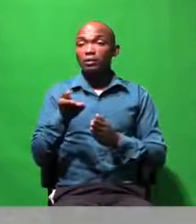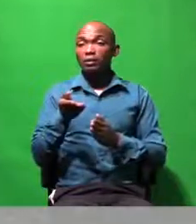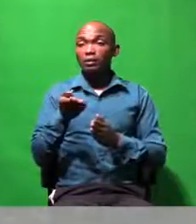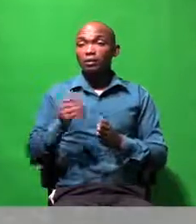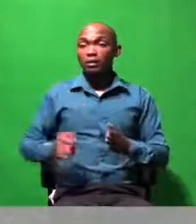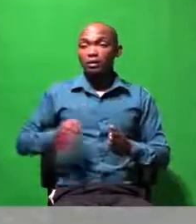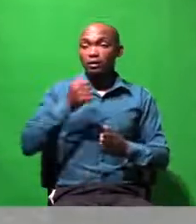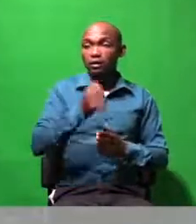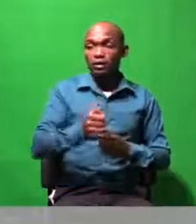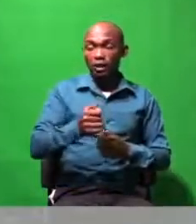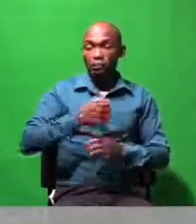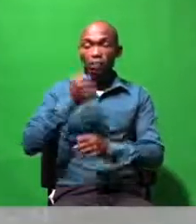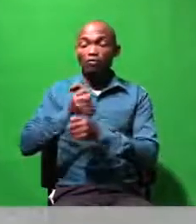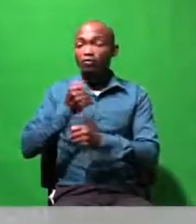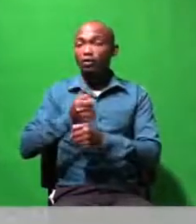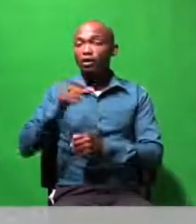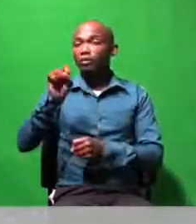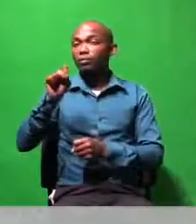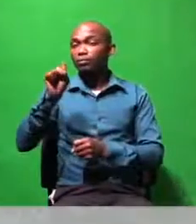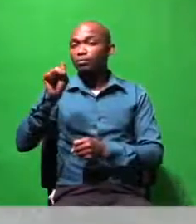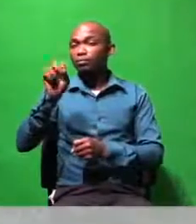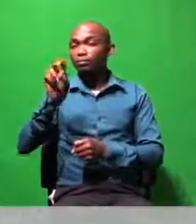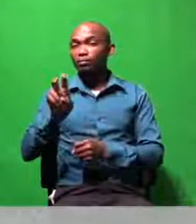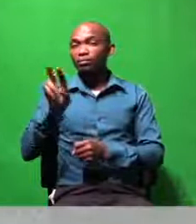step of doing a survey. So